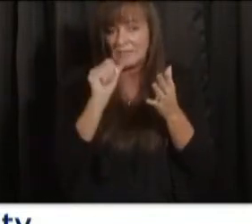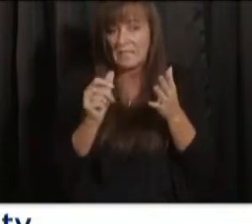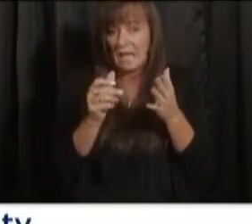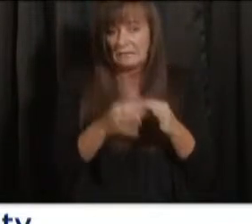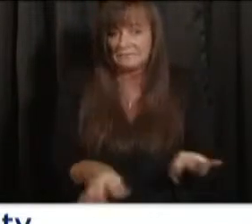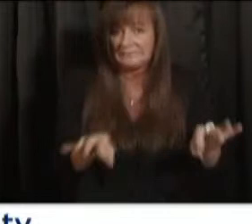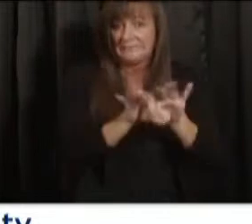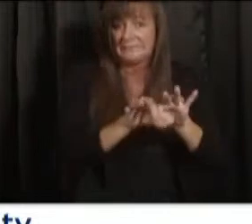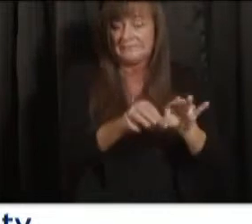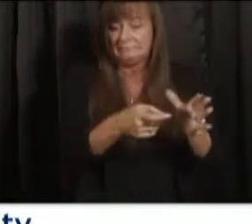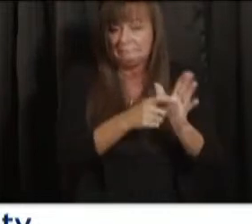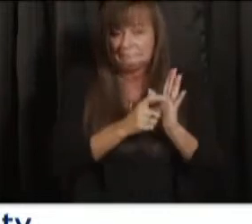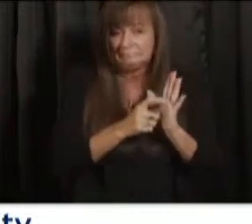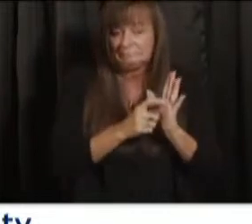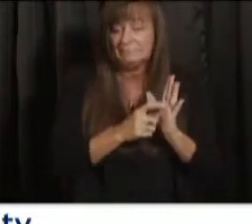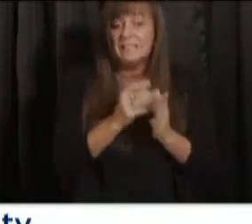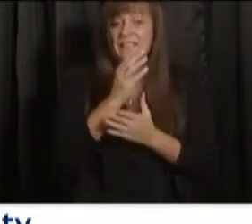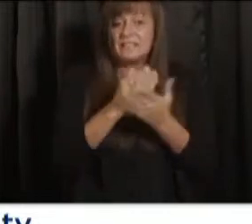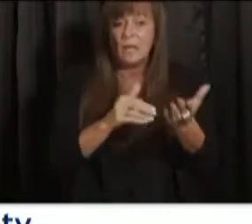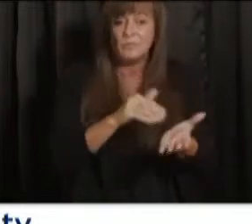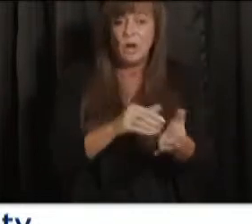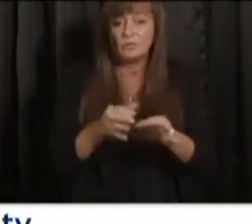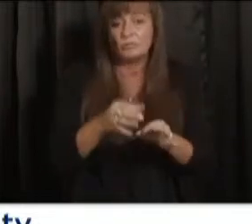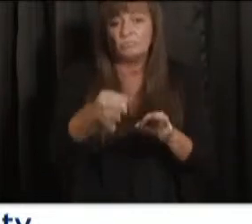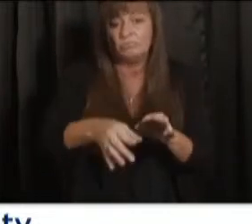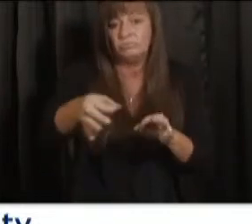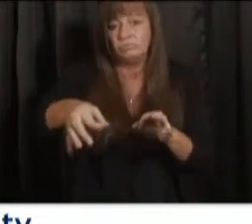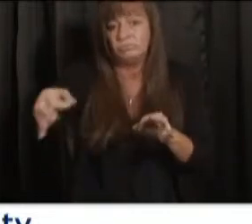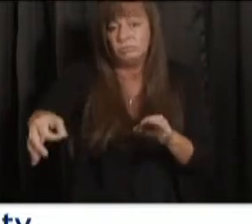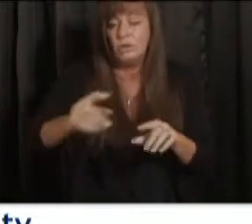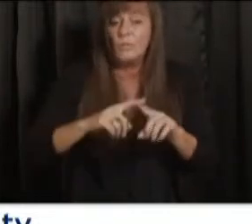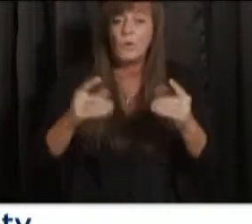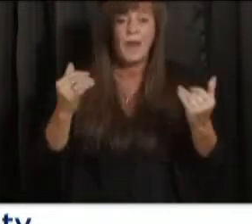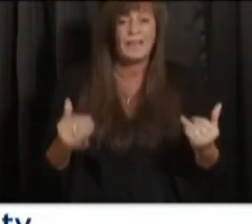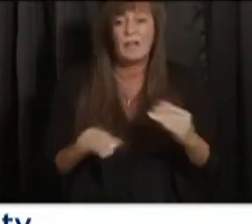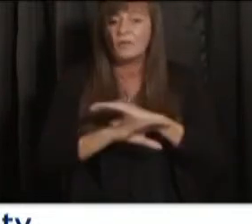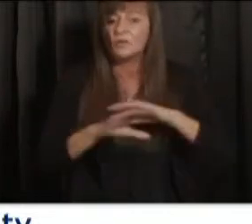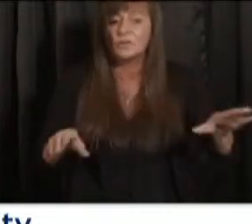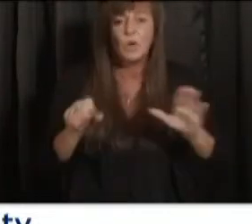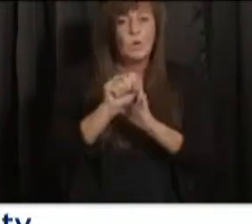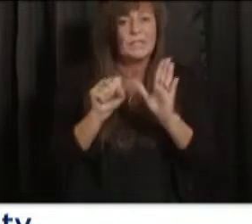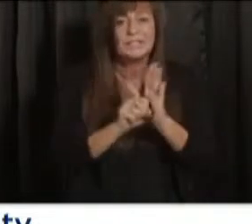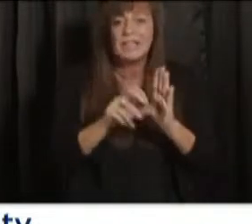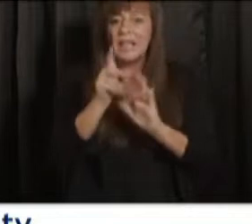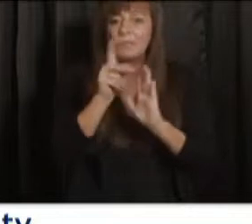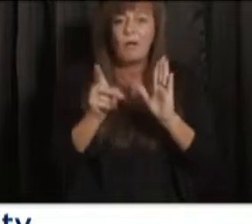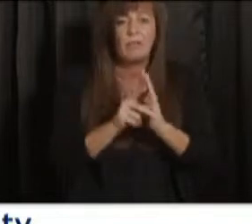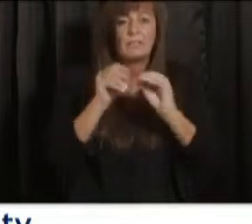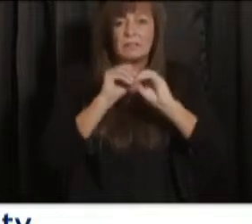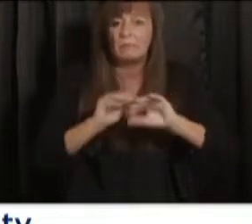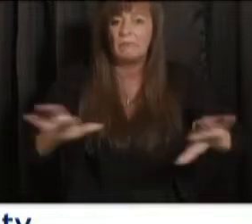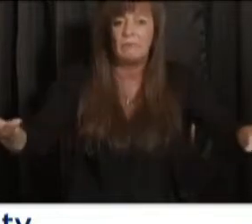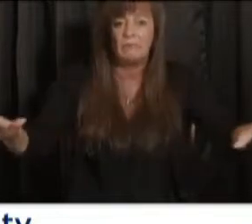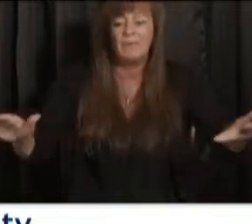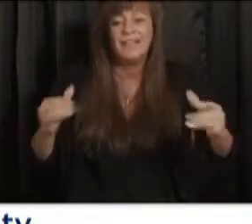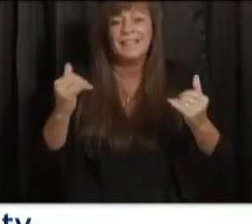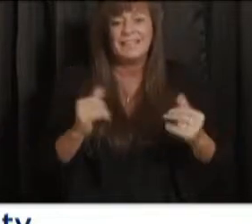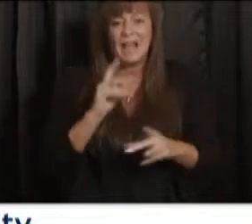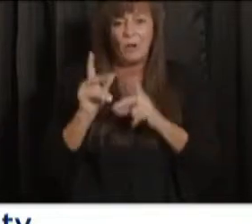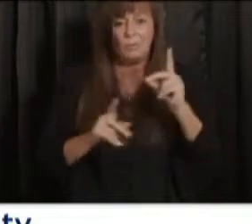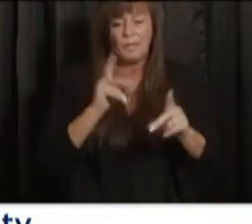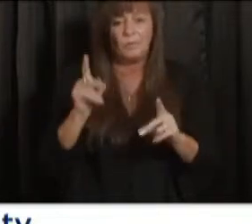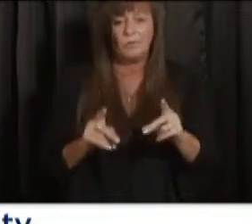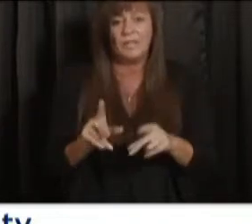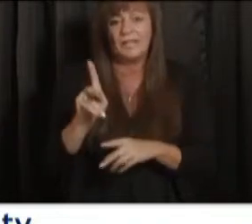certain providers that at times are delaying those, but we have no current statewide policy around that. There are still people who are getting everything from